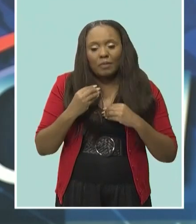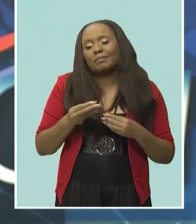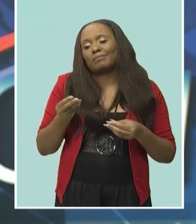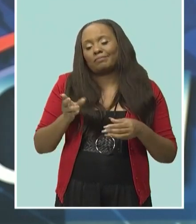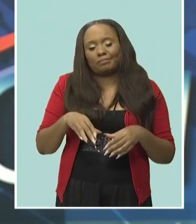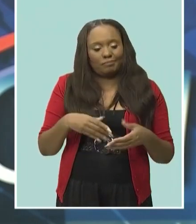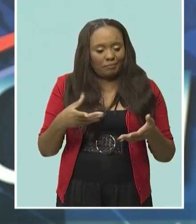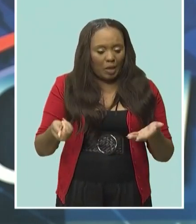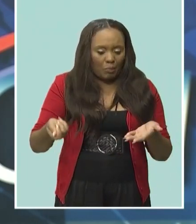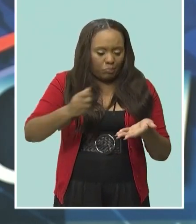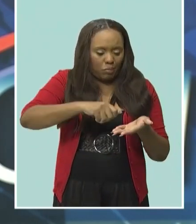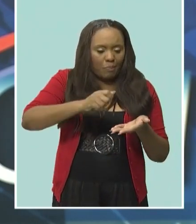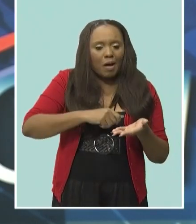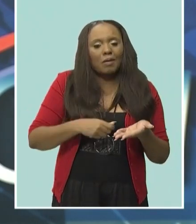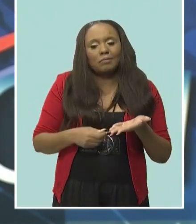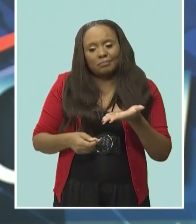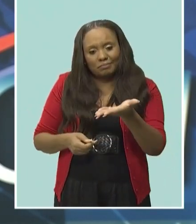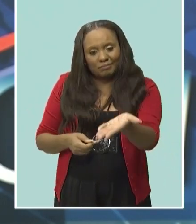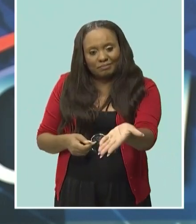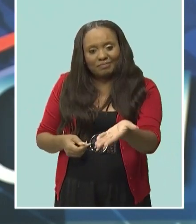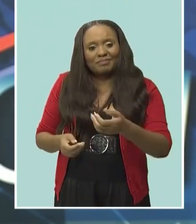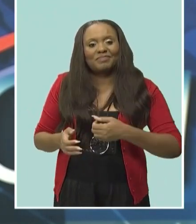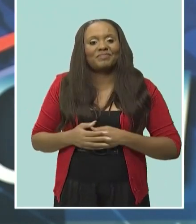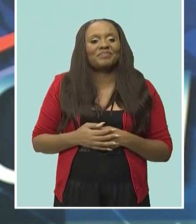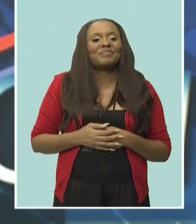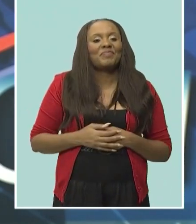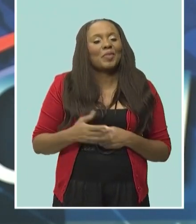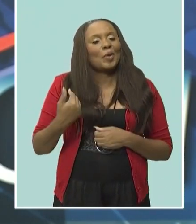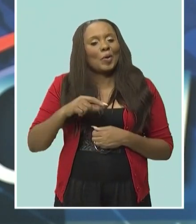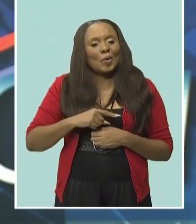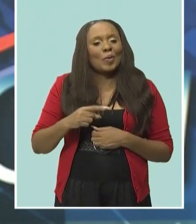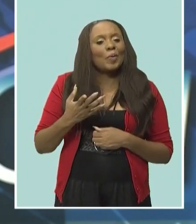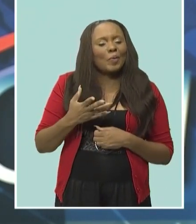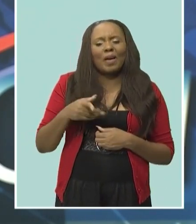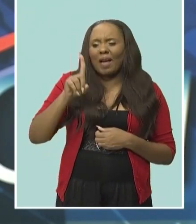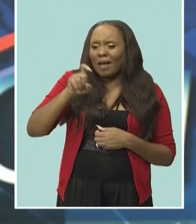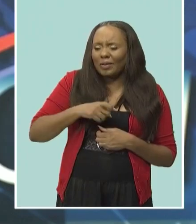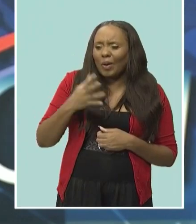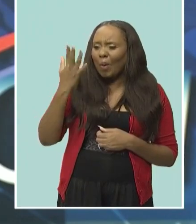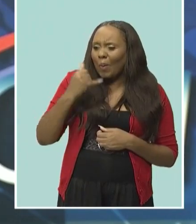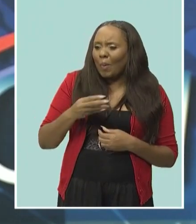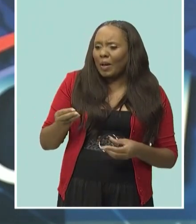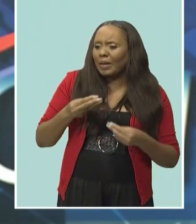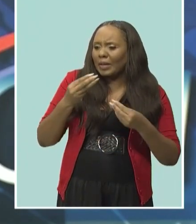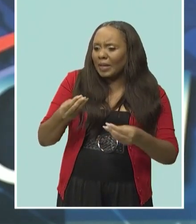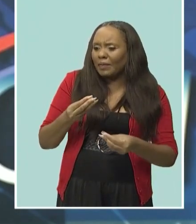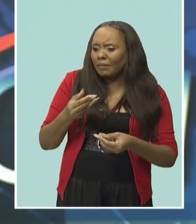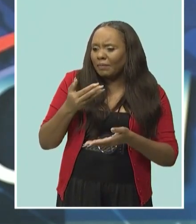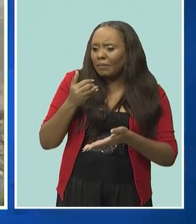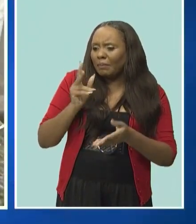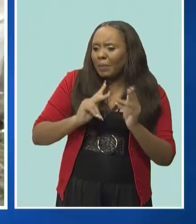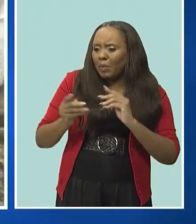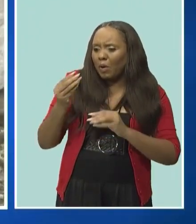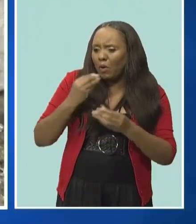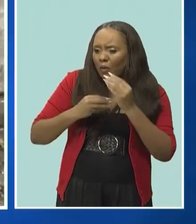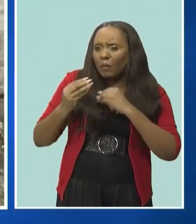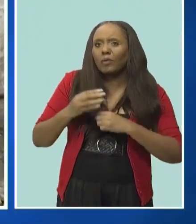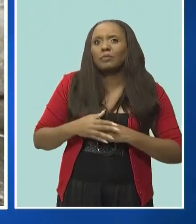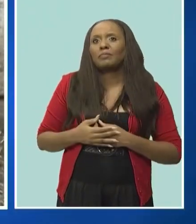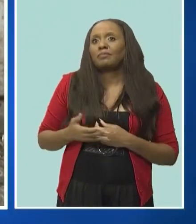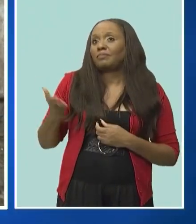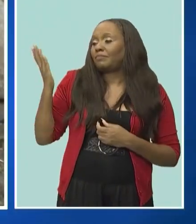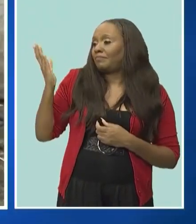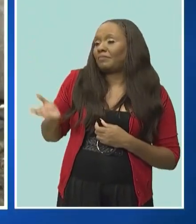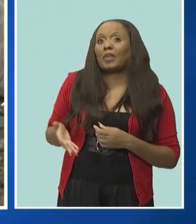They caught the eye of photographer Christopher Wood, who found out why they give, even to strangers. Knocks a pot,